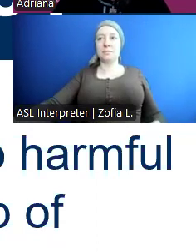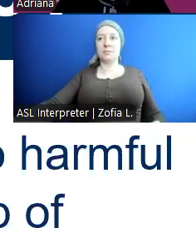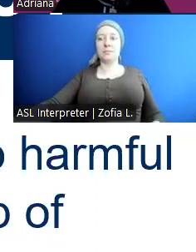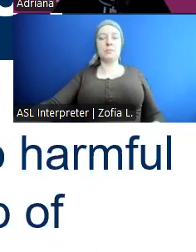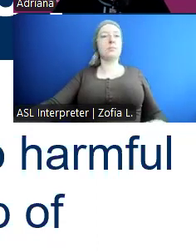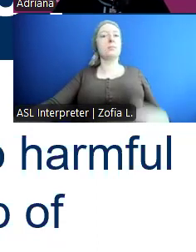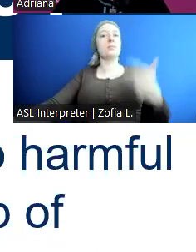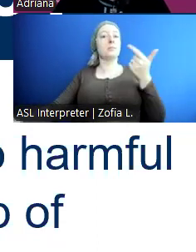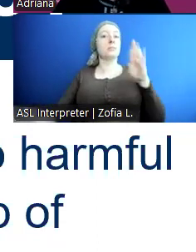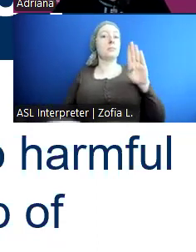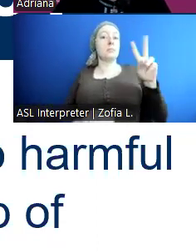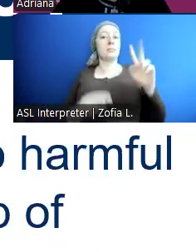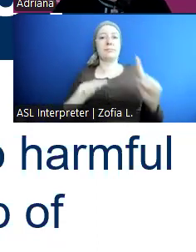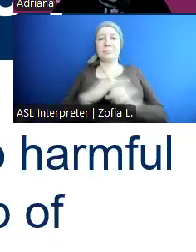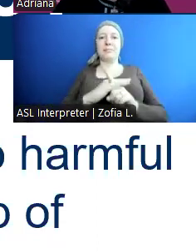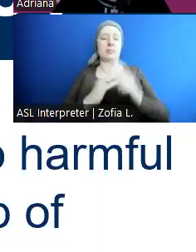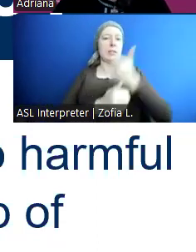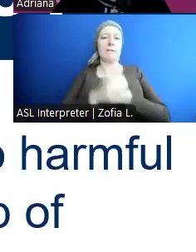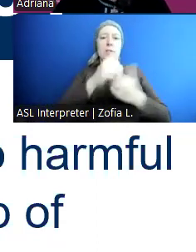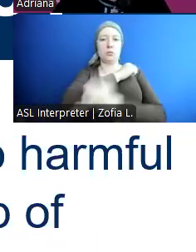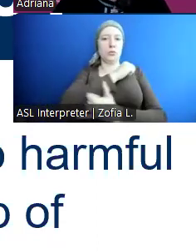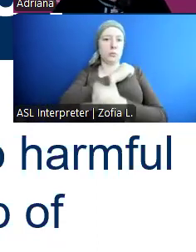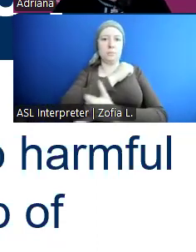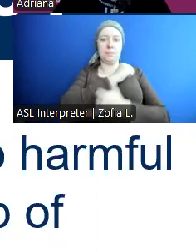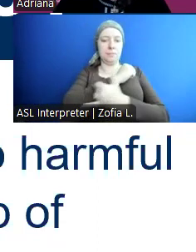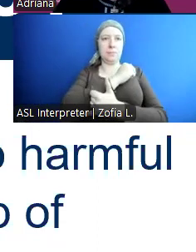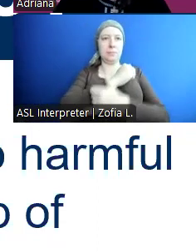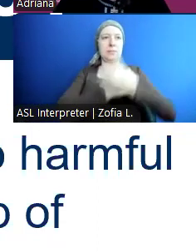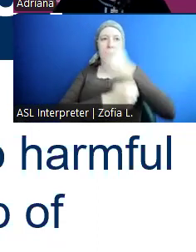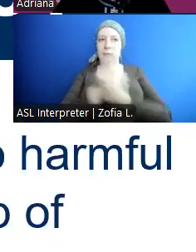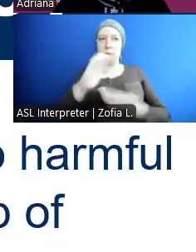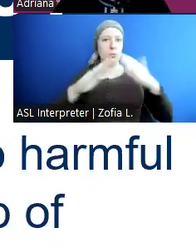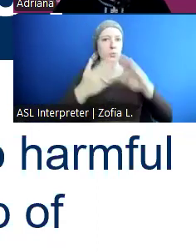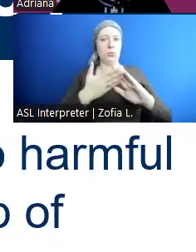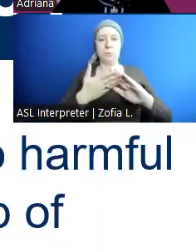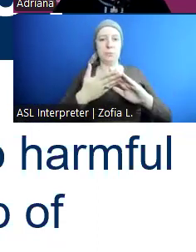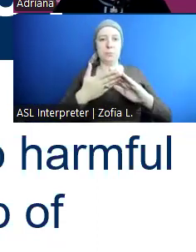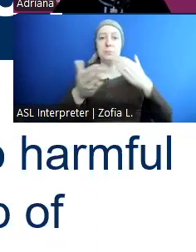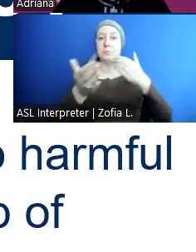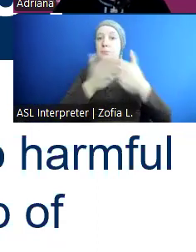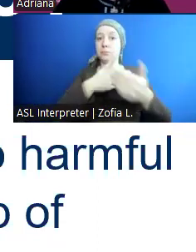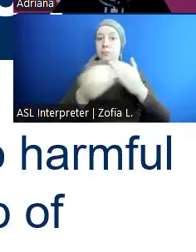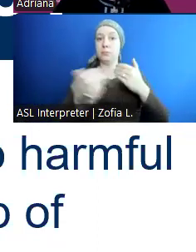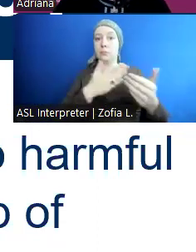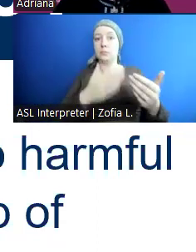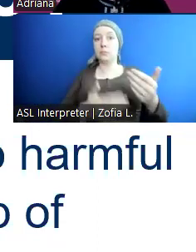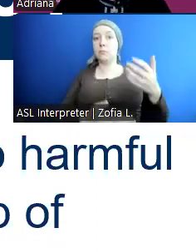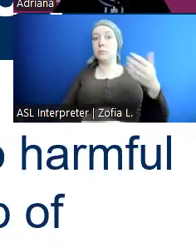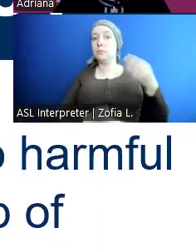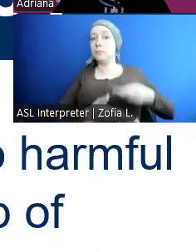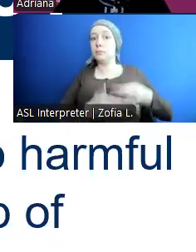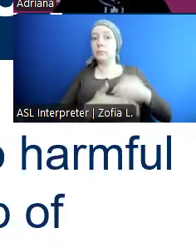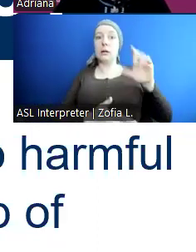Gender-based violence shows up in every country and in every community, regardless of class, national